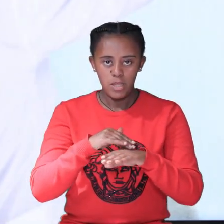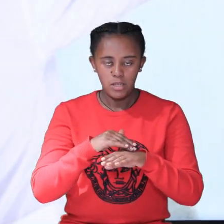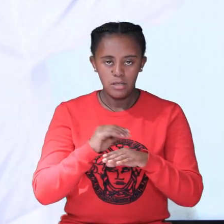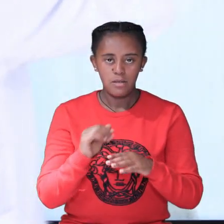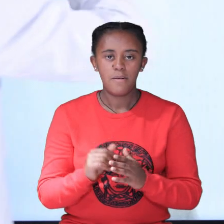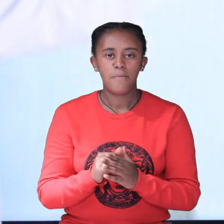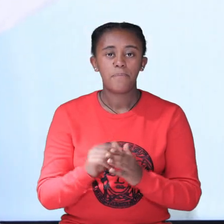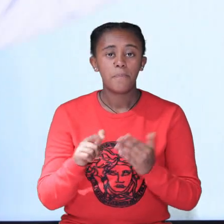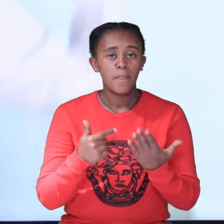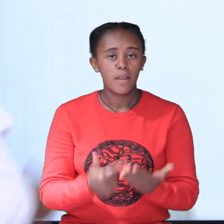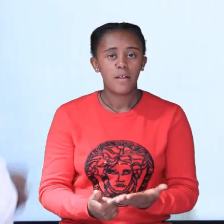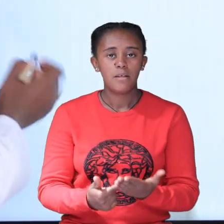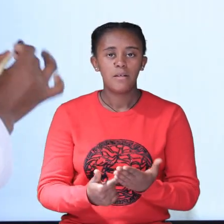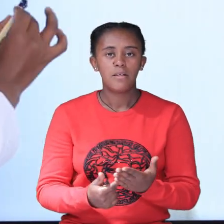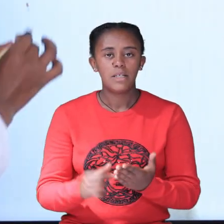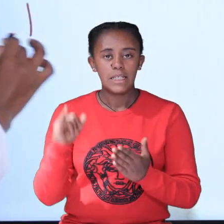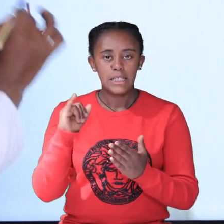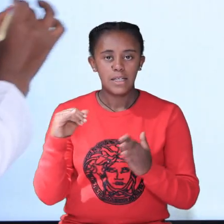Third law.